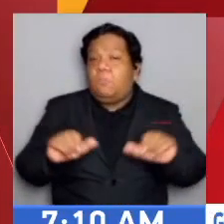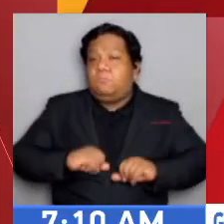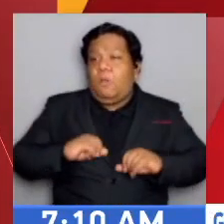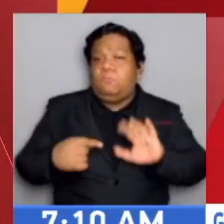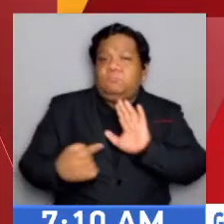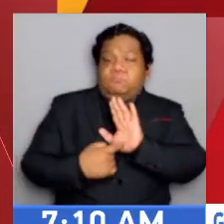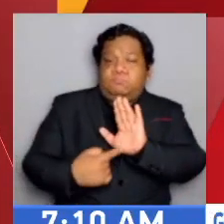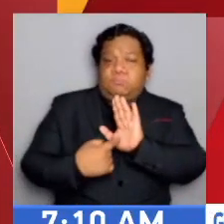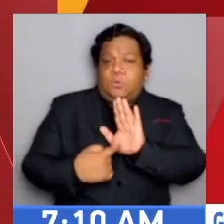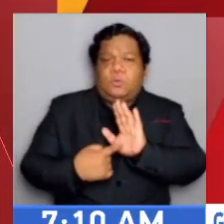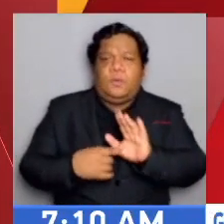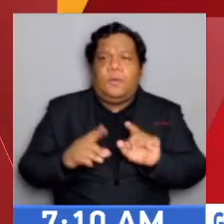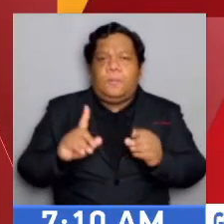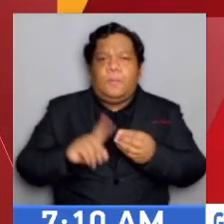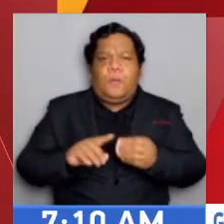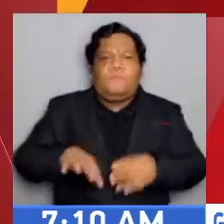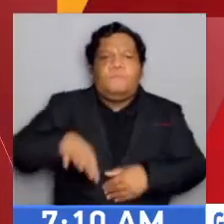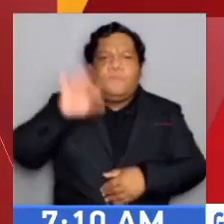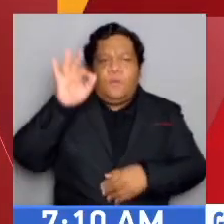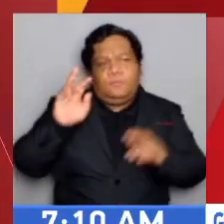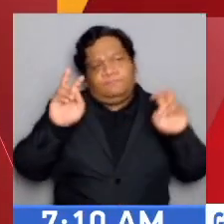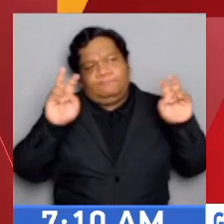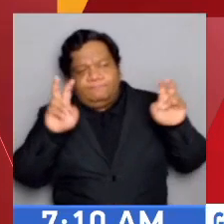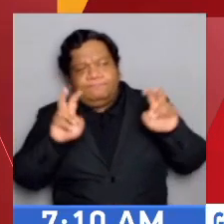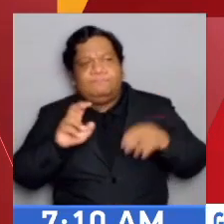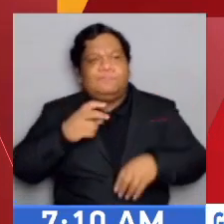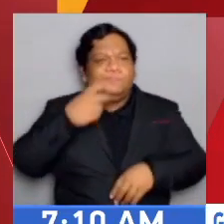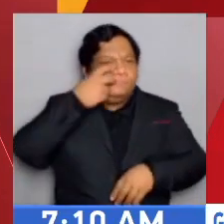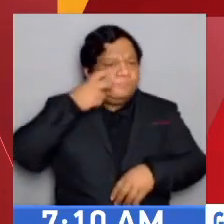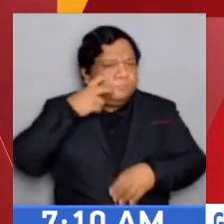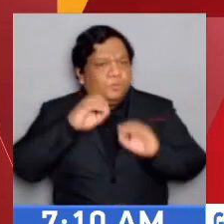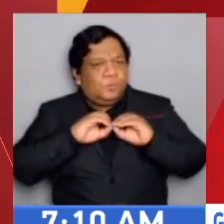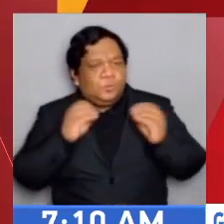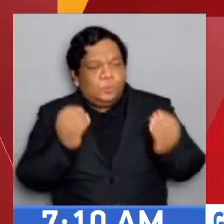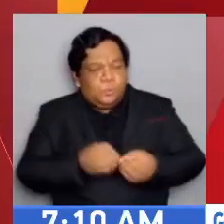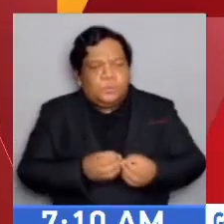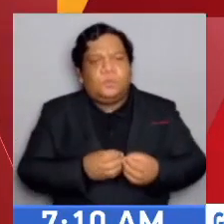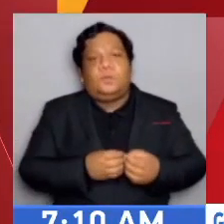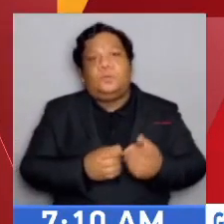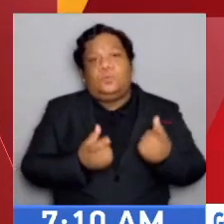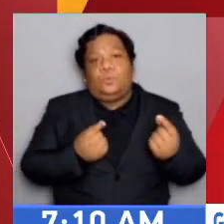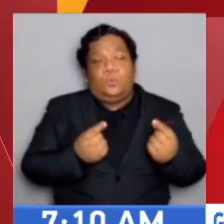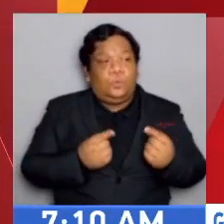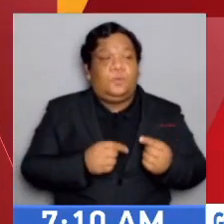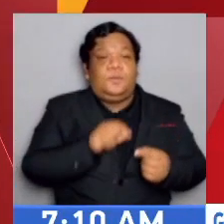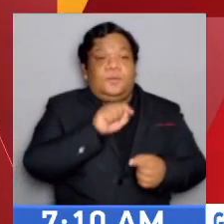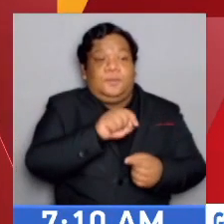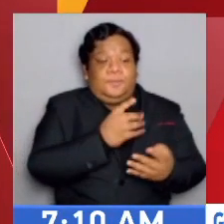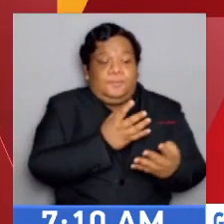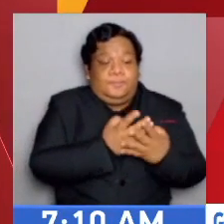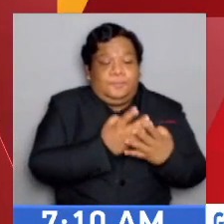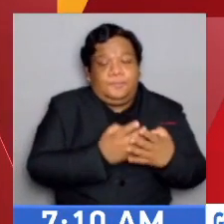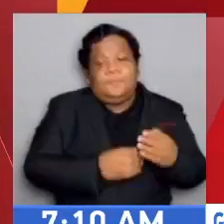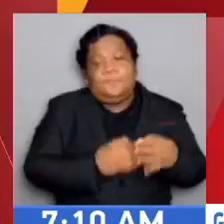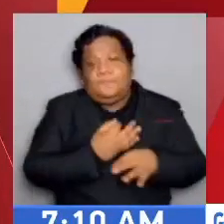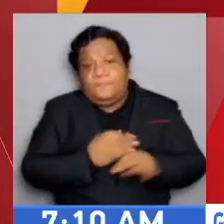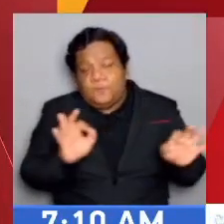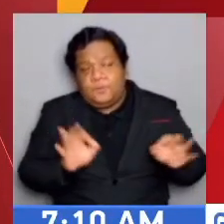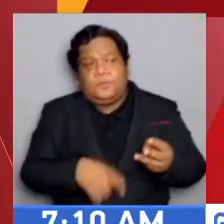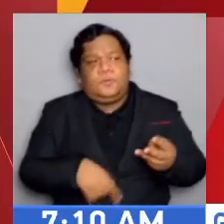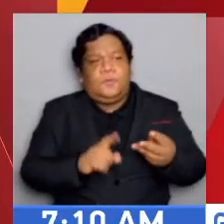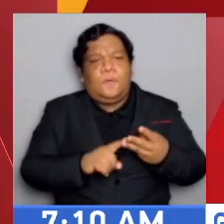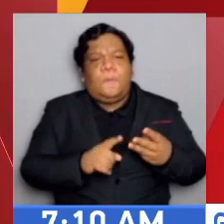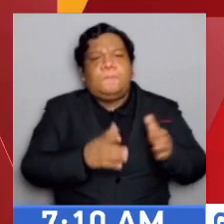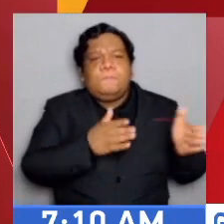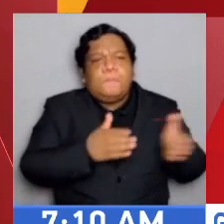enterprise sa loob ng bilibid, ang pagpapalaya sa persons deprived of liberty at pag-decongest at planong pag-decentralize ng mga